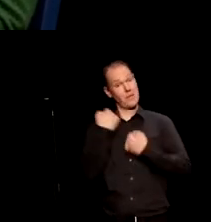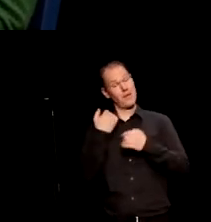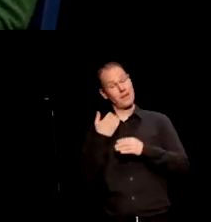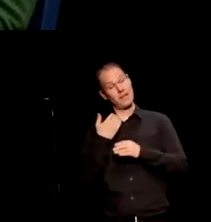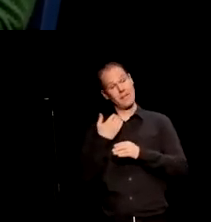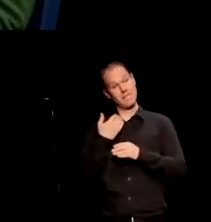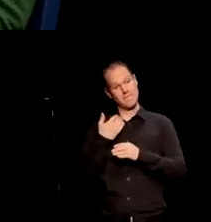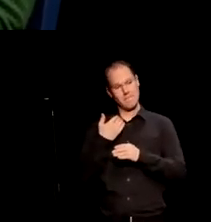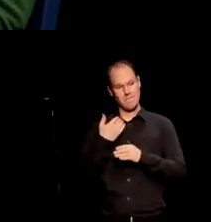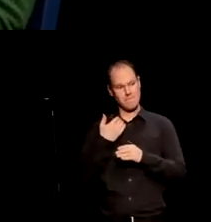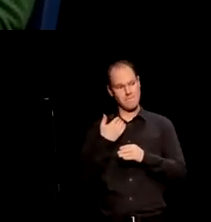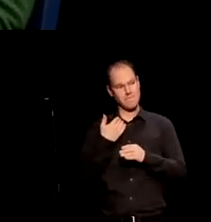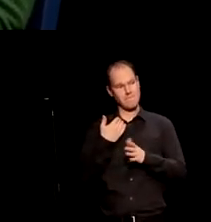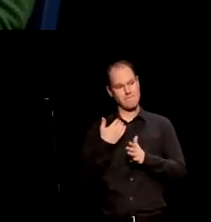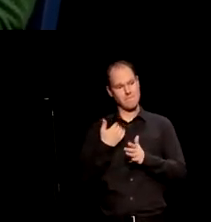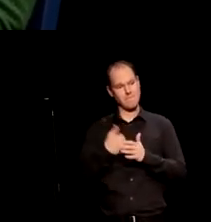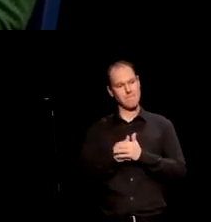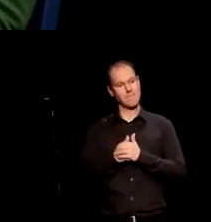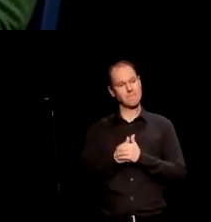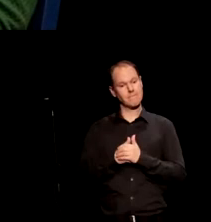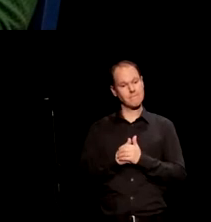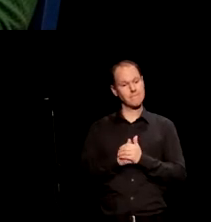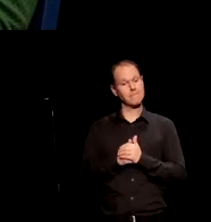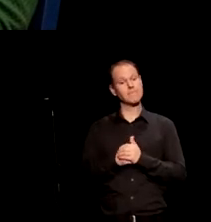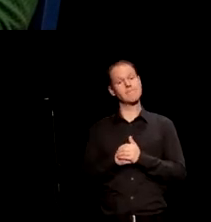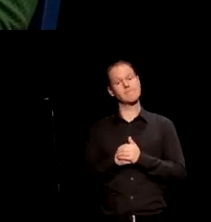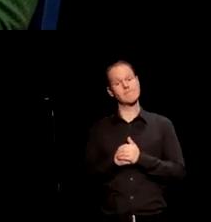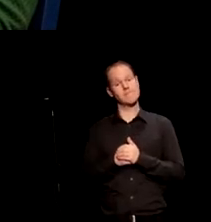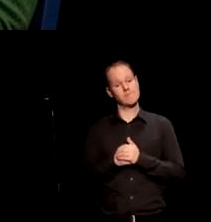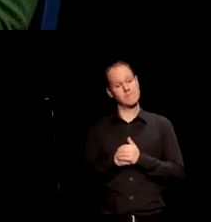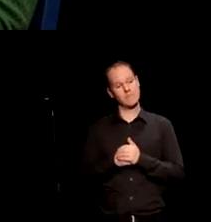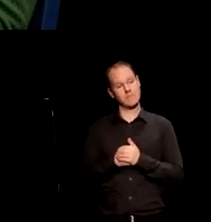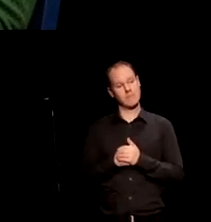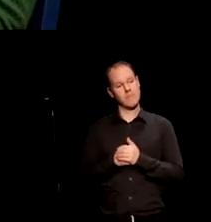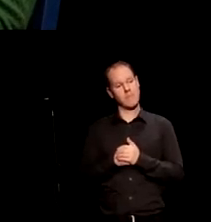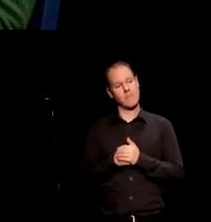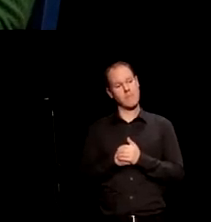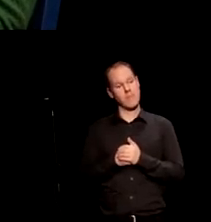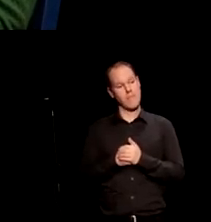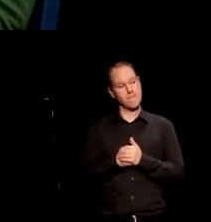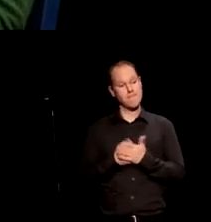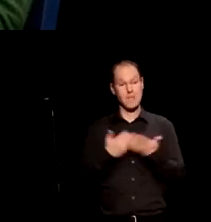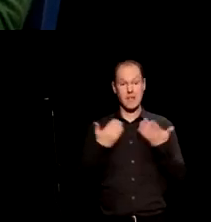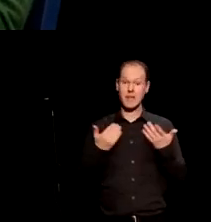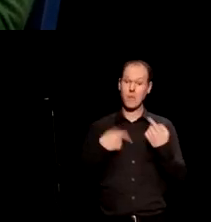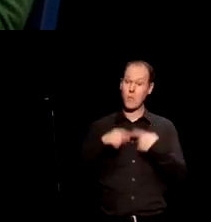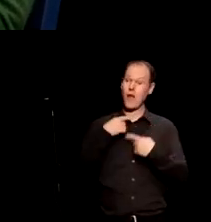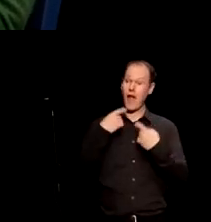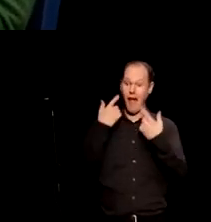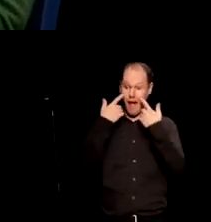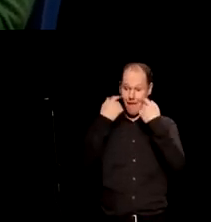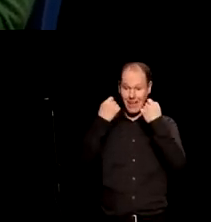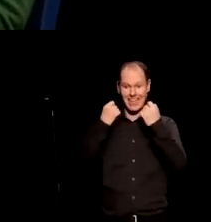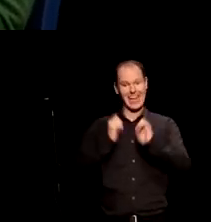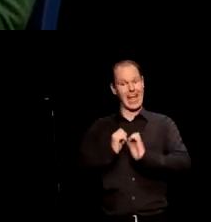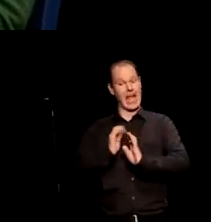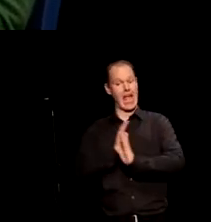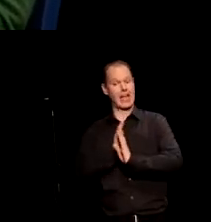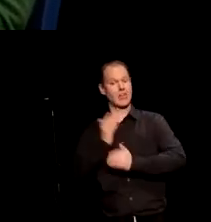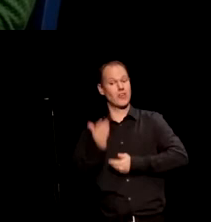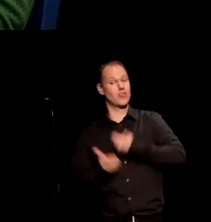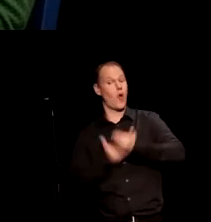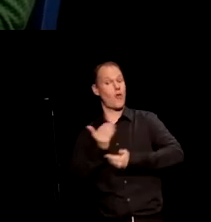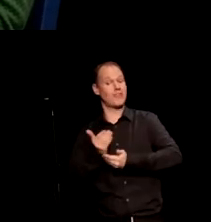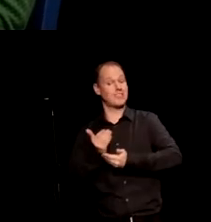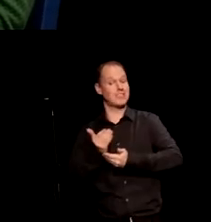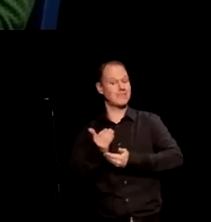to know that there have yet, you know, we're finding things we didn't know. The hidden stories, and when we say hidden story, we mean